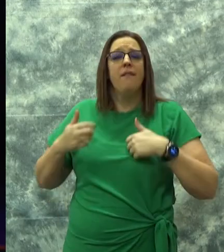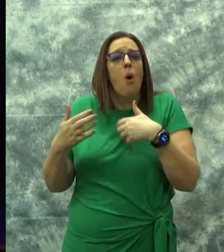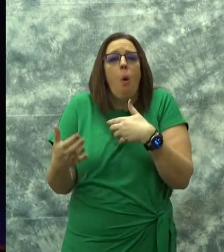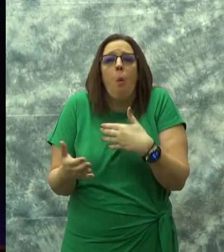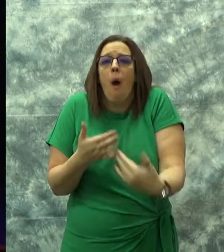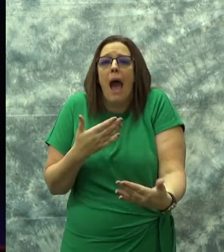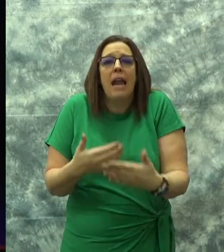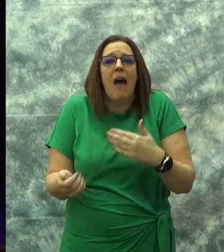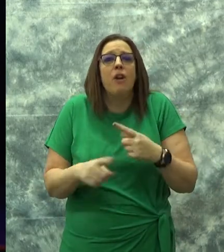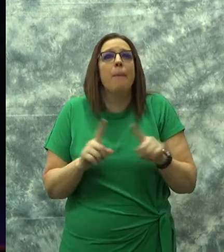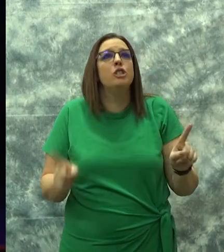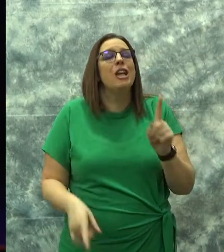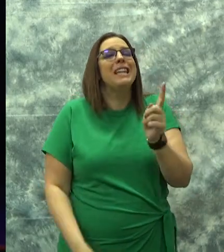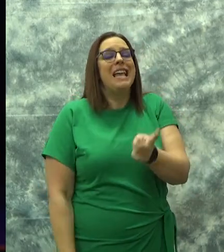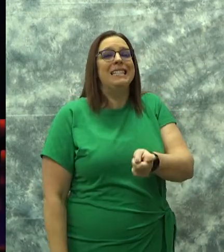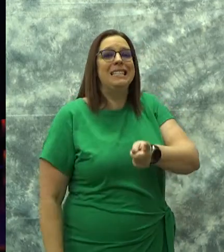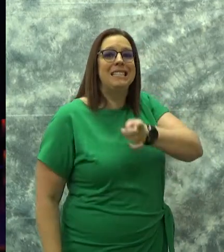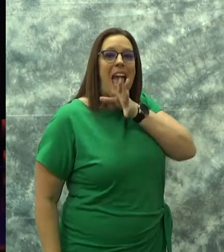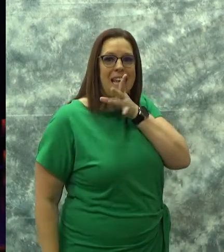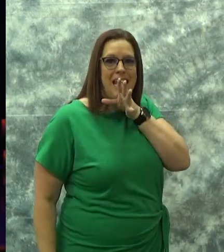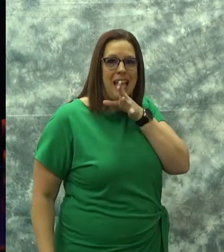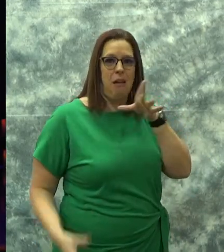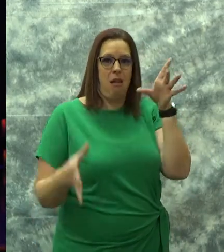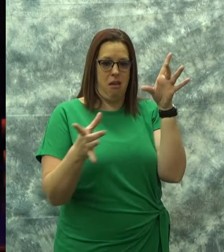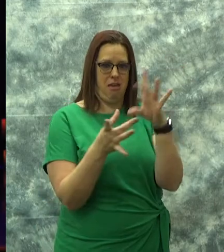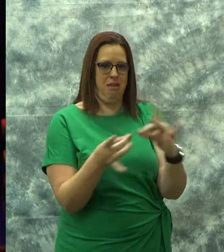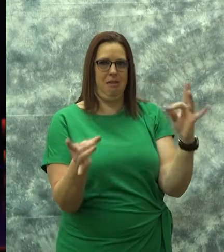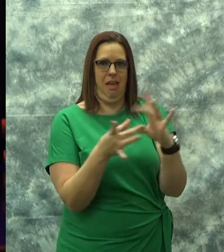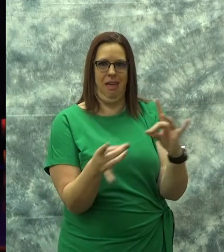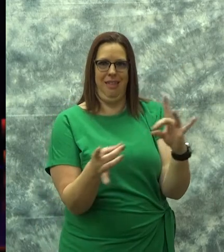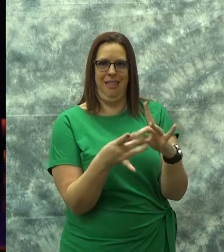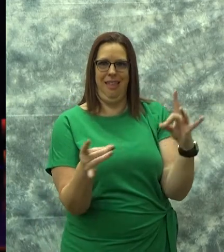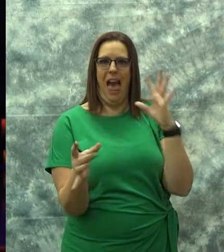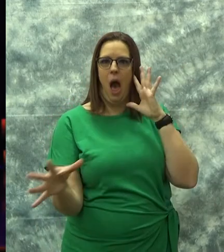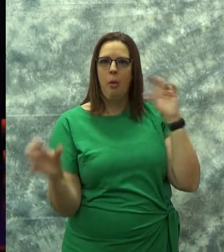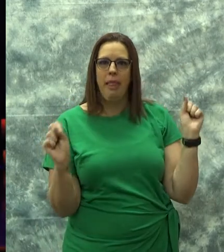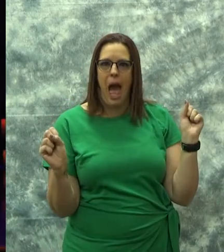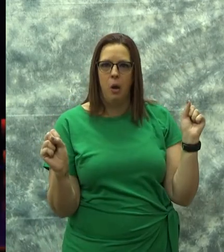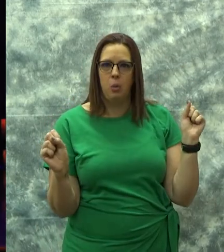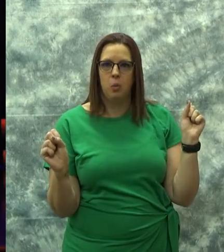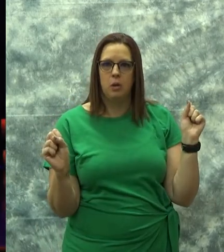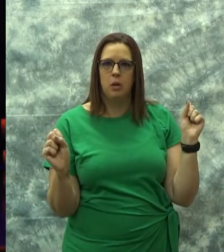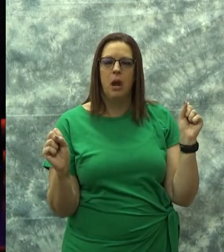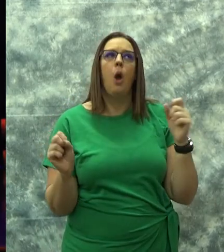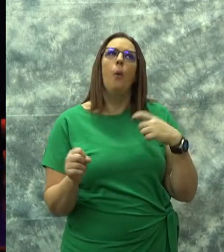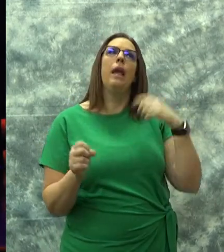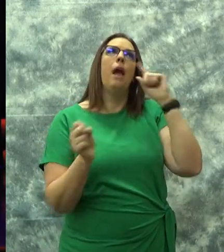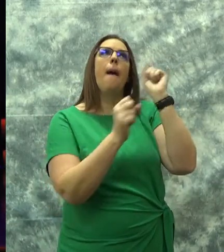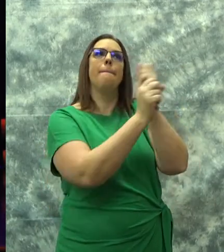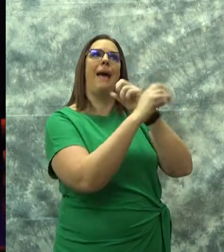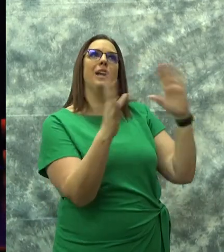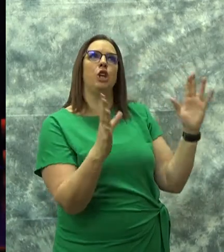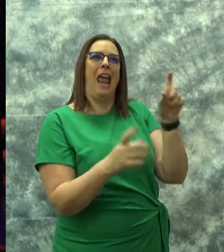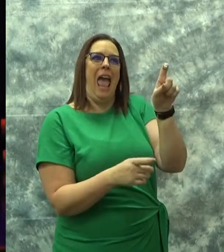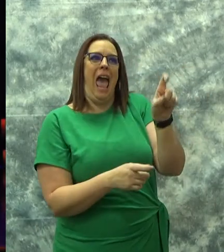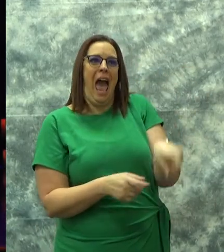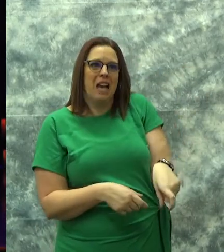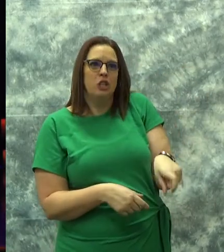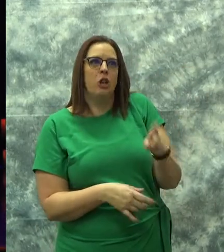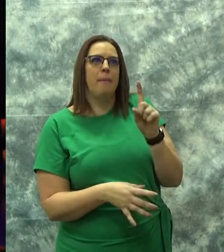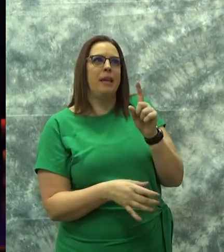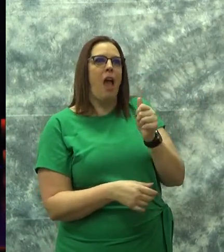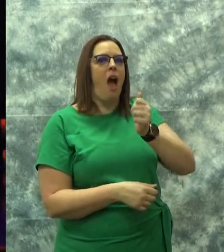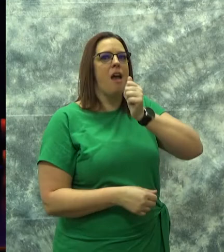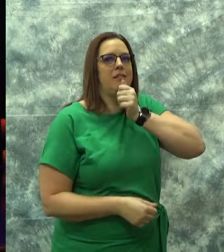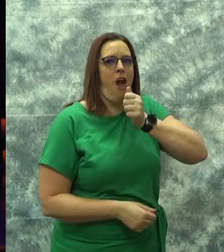I'm whatever it might be, that just saying it out loud could be helpful. And we imagined that it would have to be anonymous because of what I